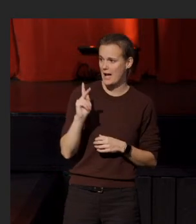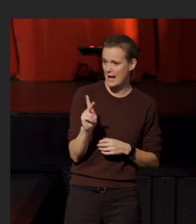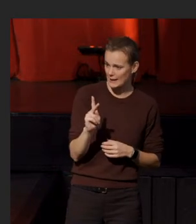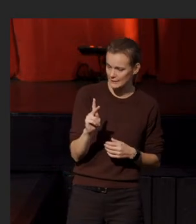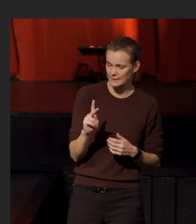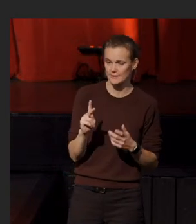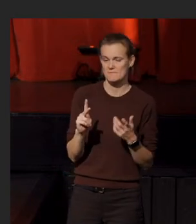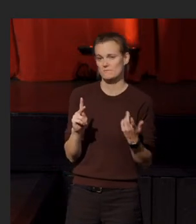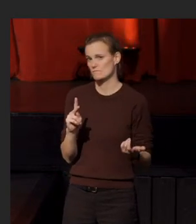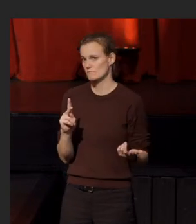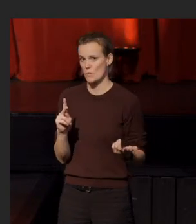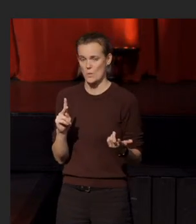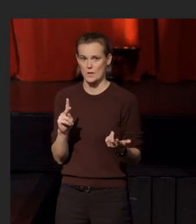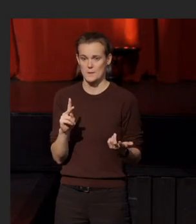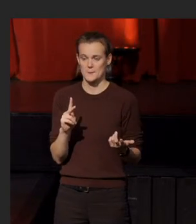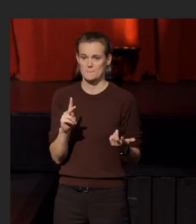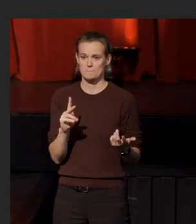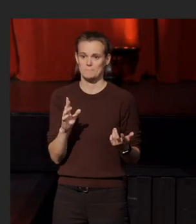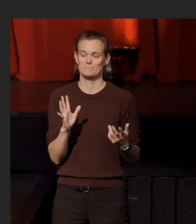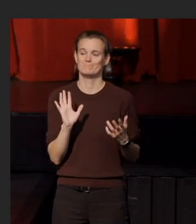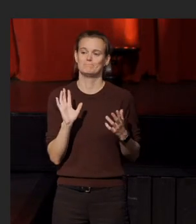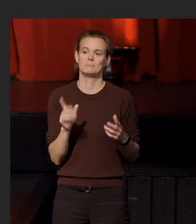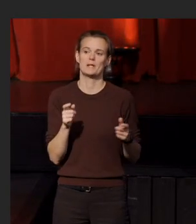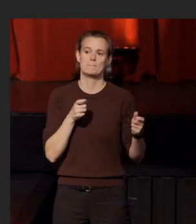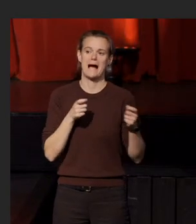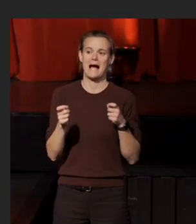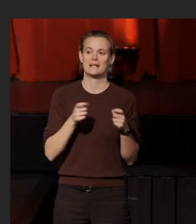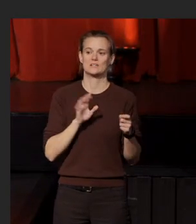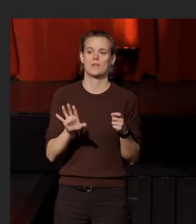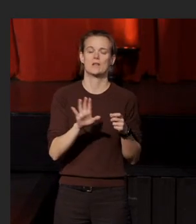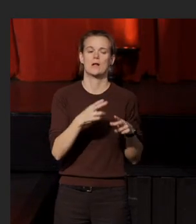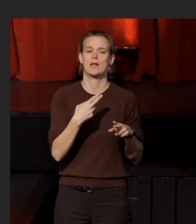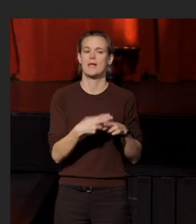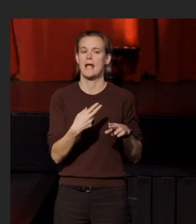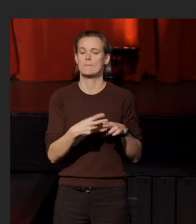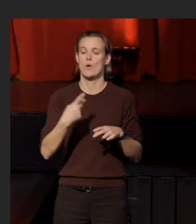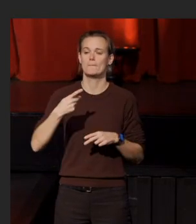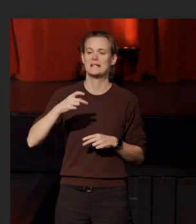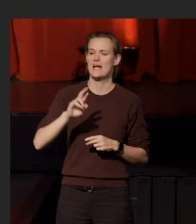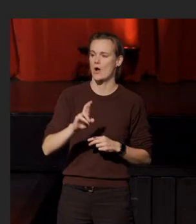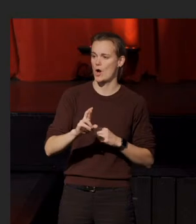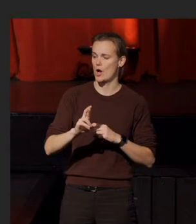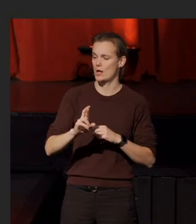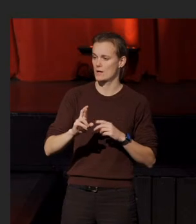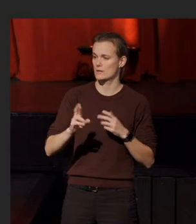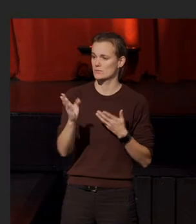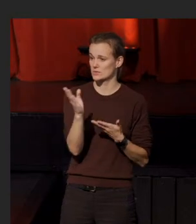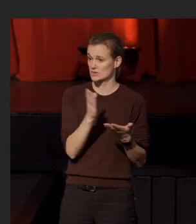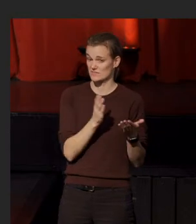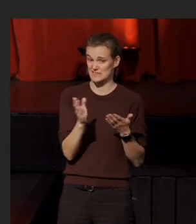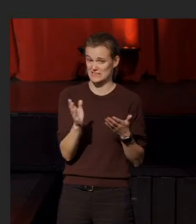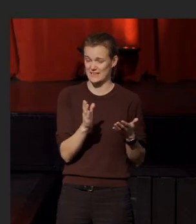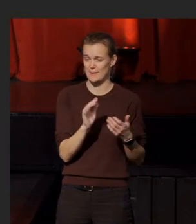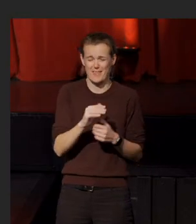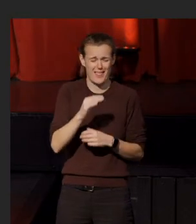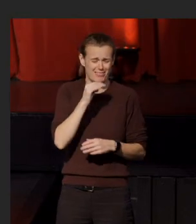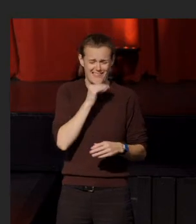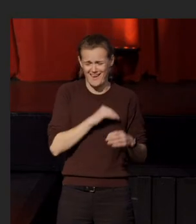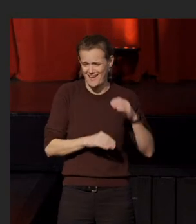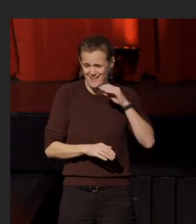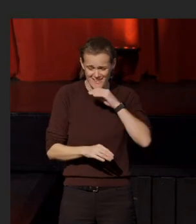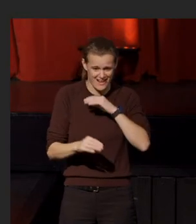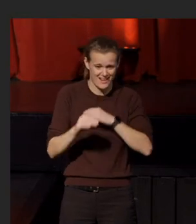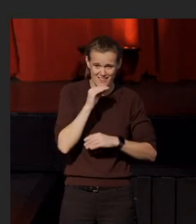in reputation management or PR services, but which are essentially disinformation